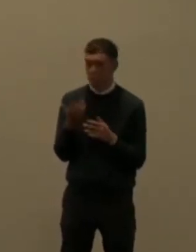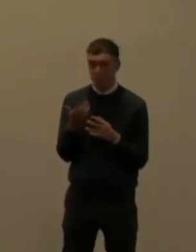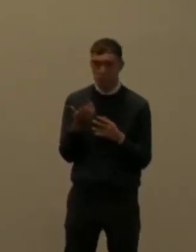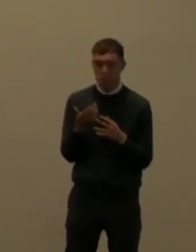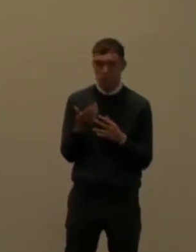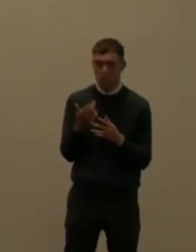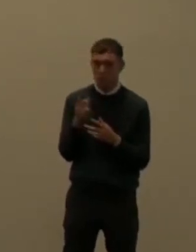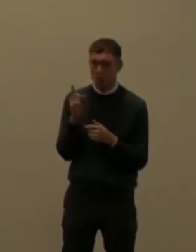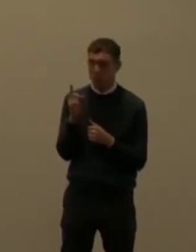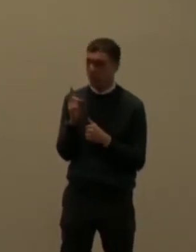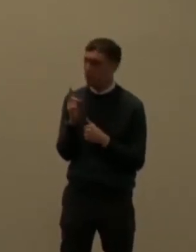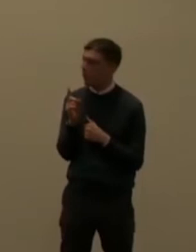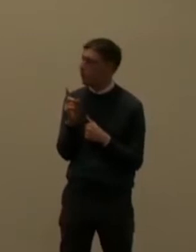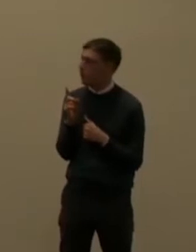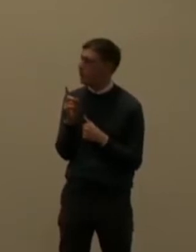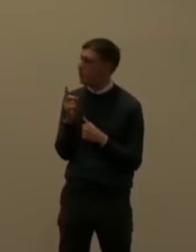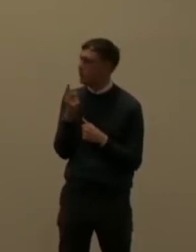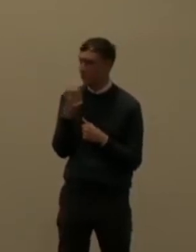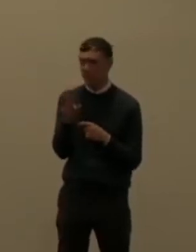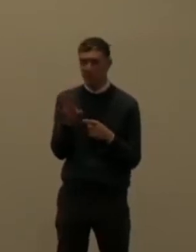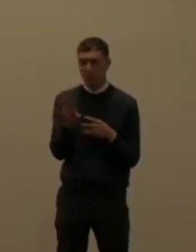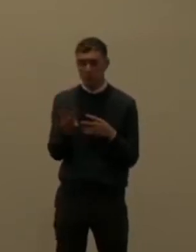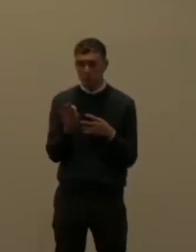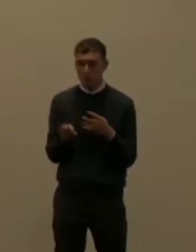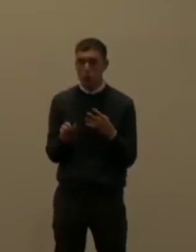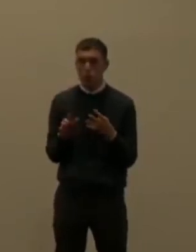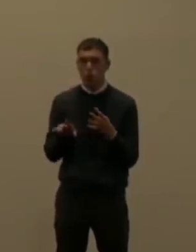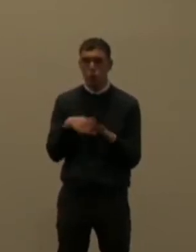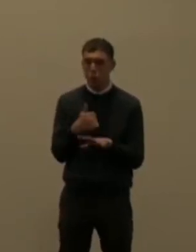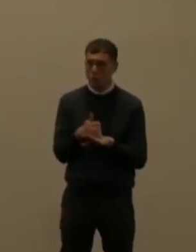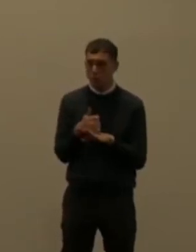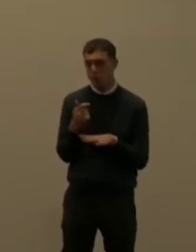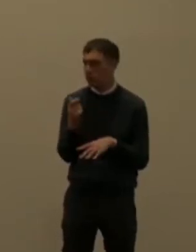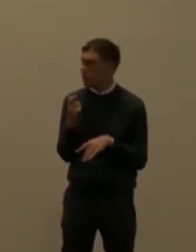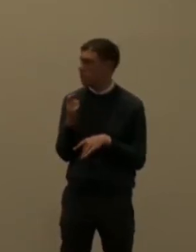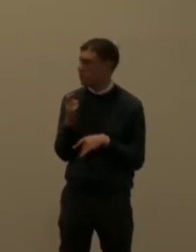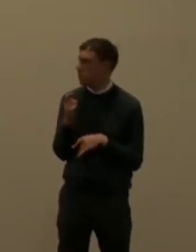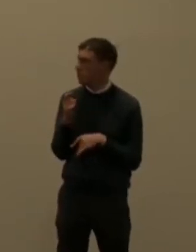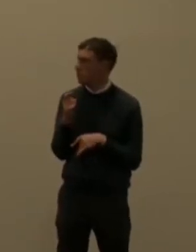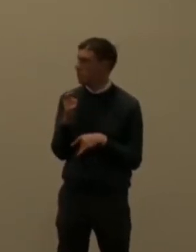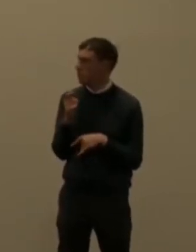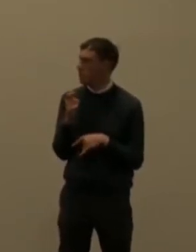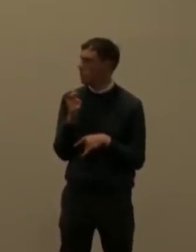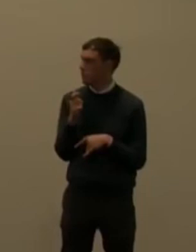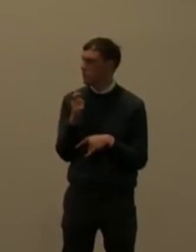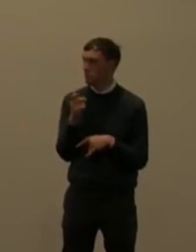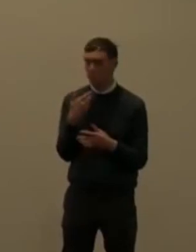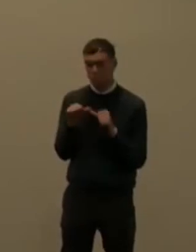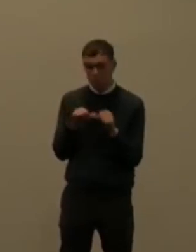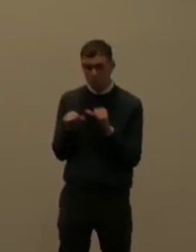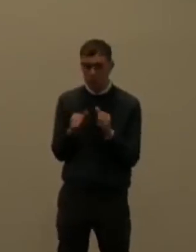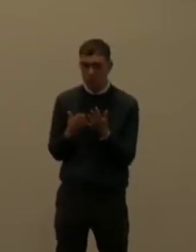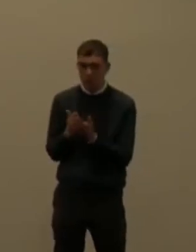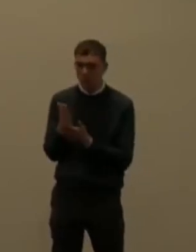here, this is where I was telling you that you can choose which type of host that you want your piece of process to be